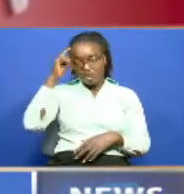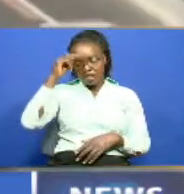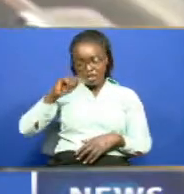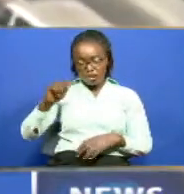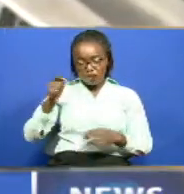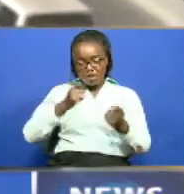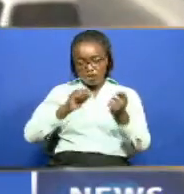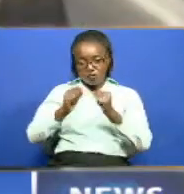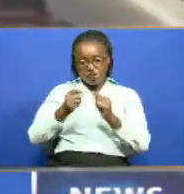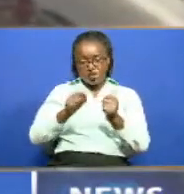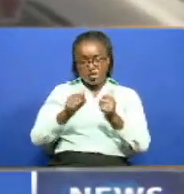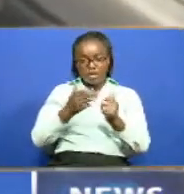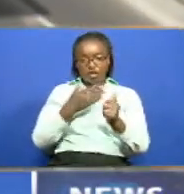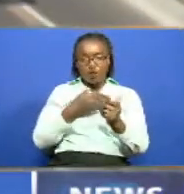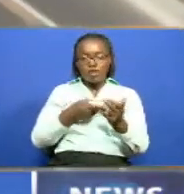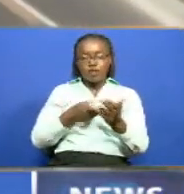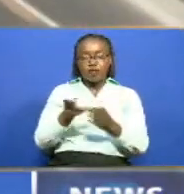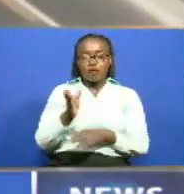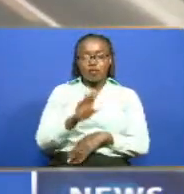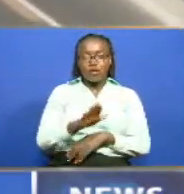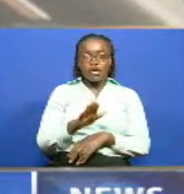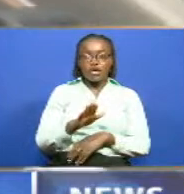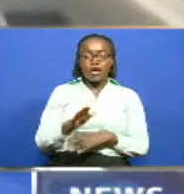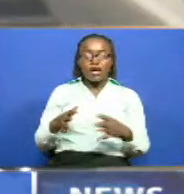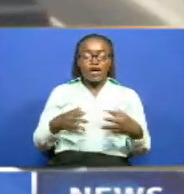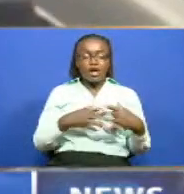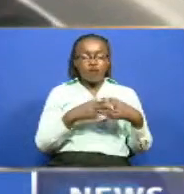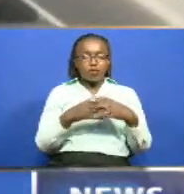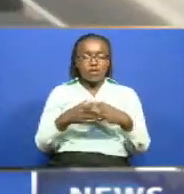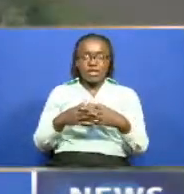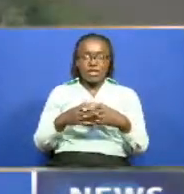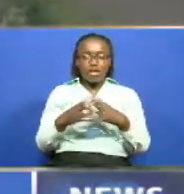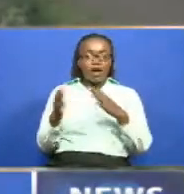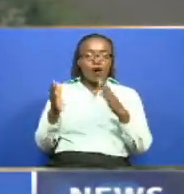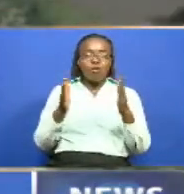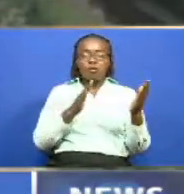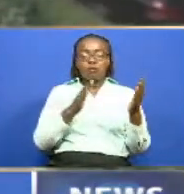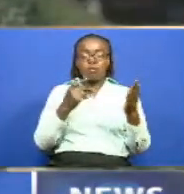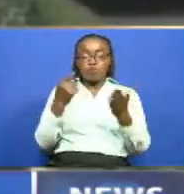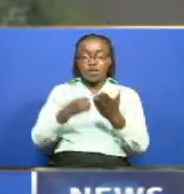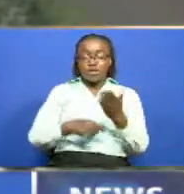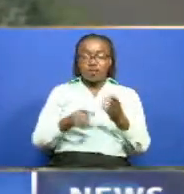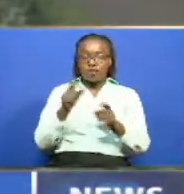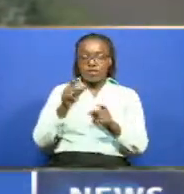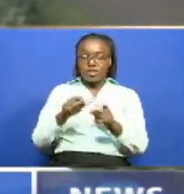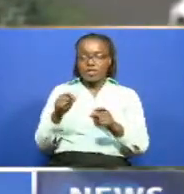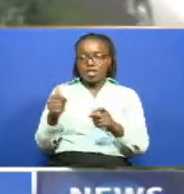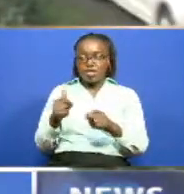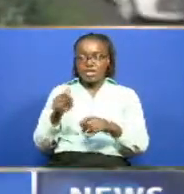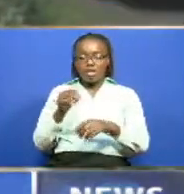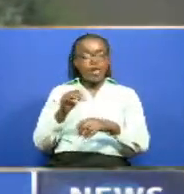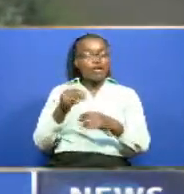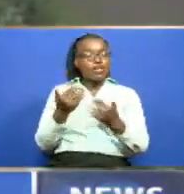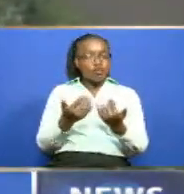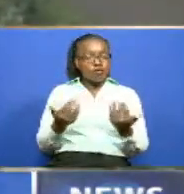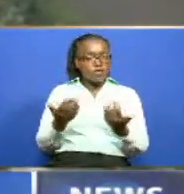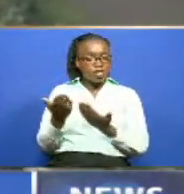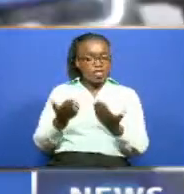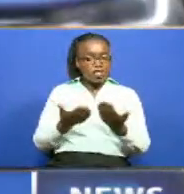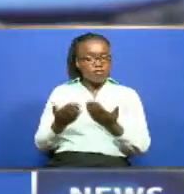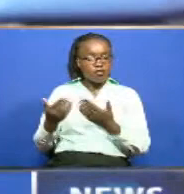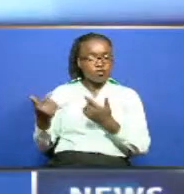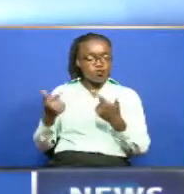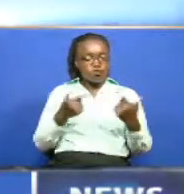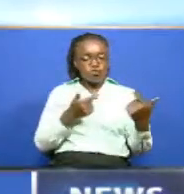is demanding refunds. The U.S. and China have imposed border taxes on each other's goods and services as part of a trade war.